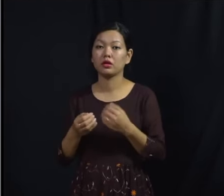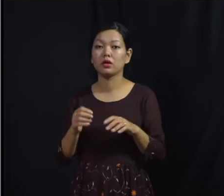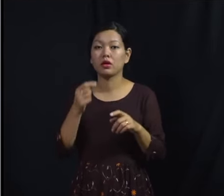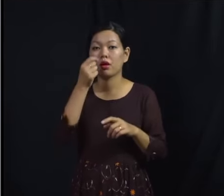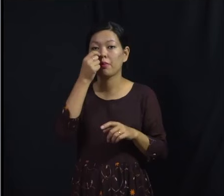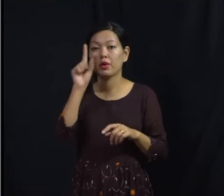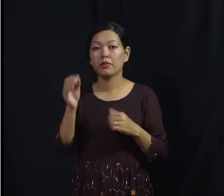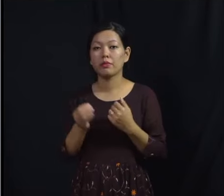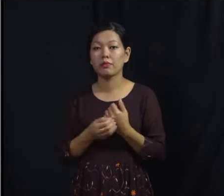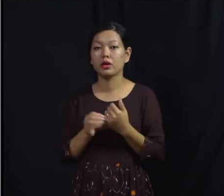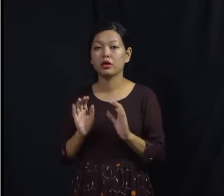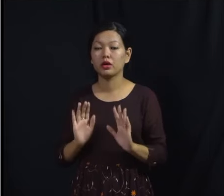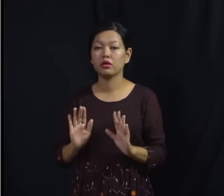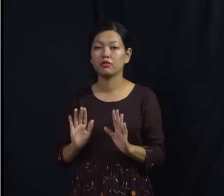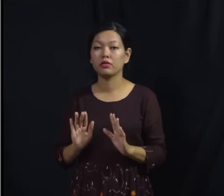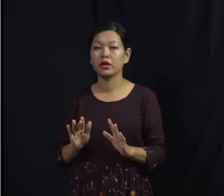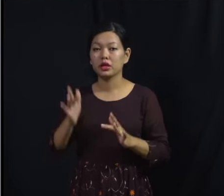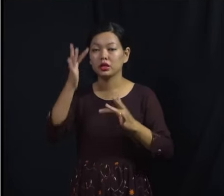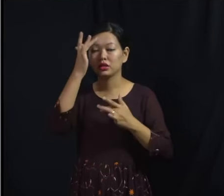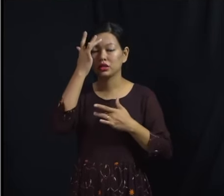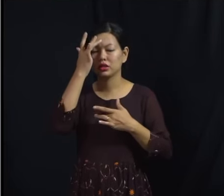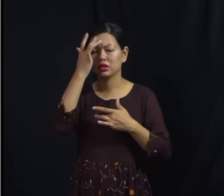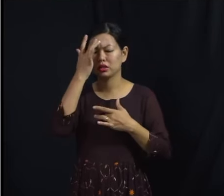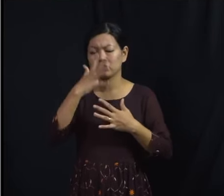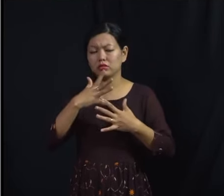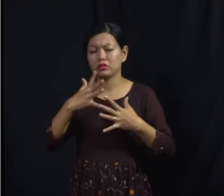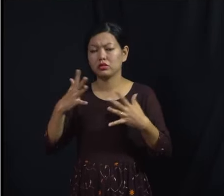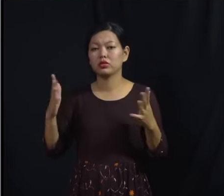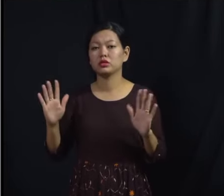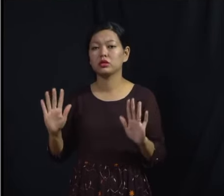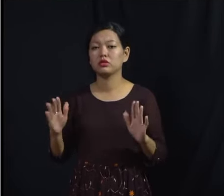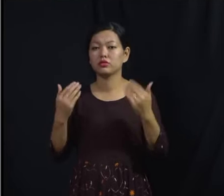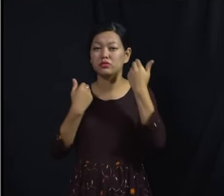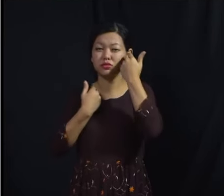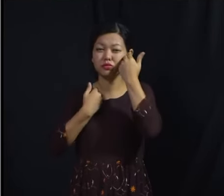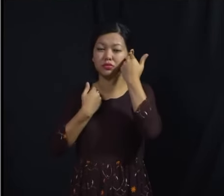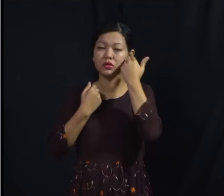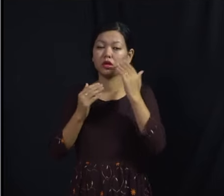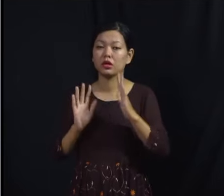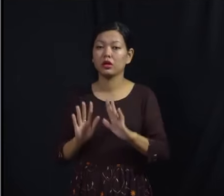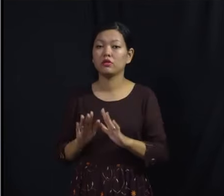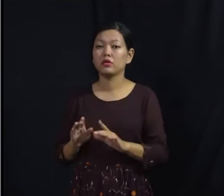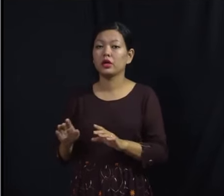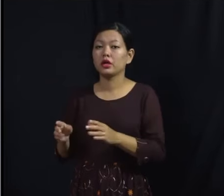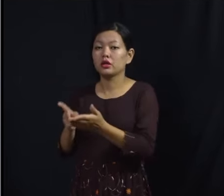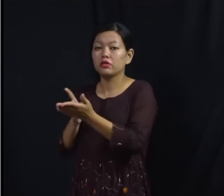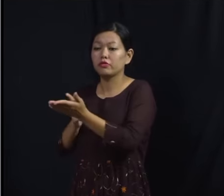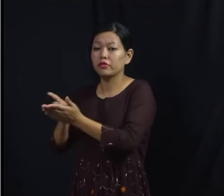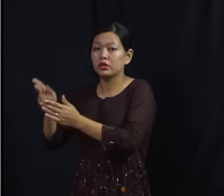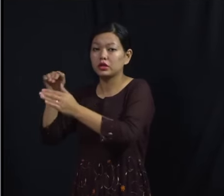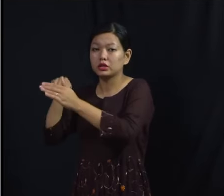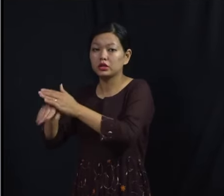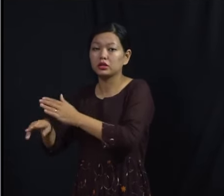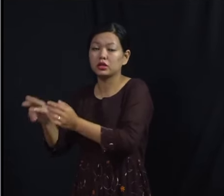in into desperation, she make use of her mind, her education, and she think about what she can do.